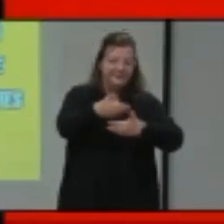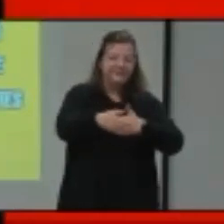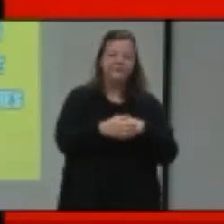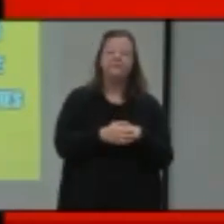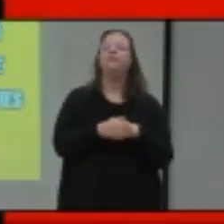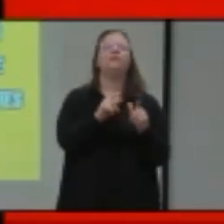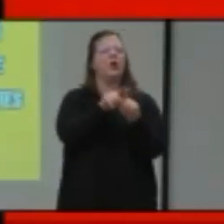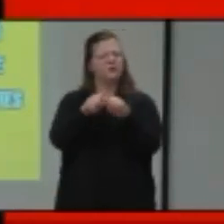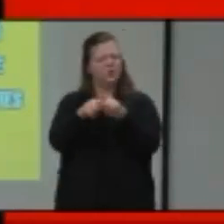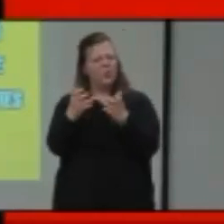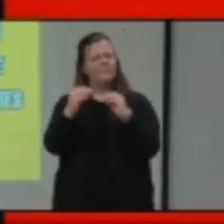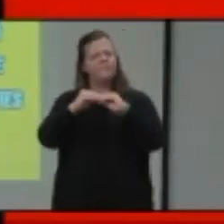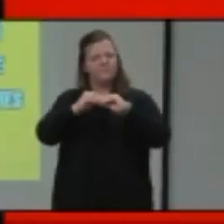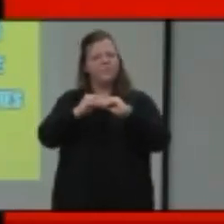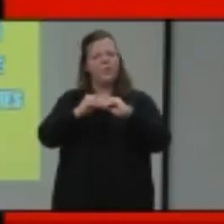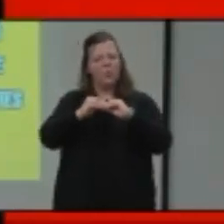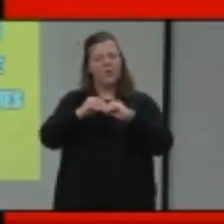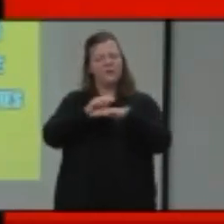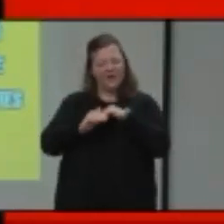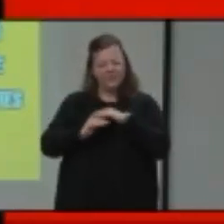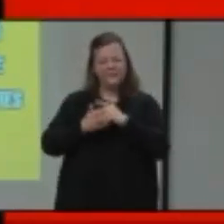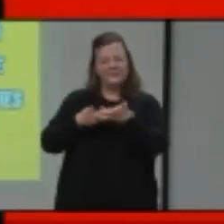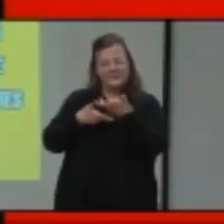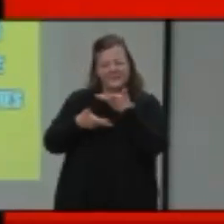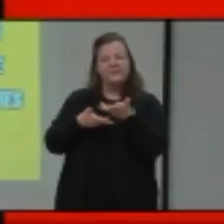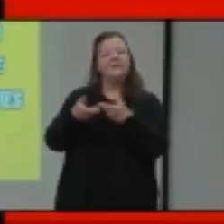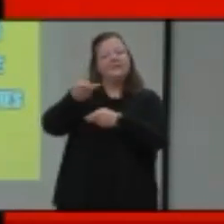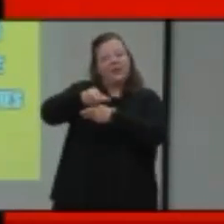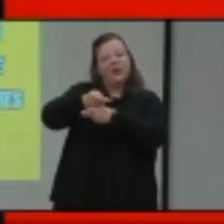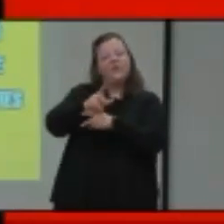in caring for sexual and gender minority patients.